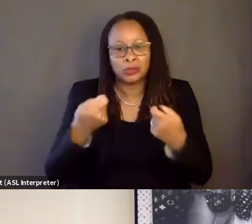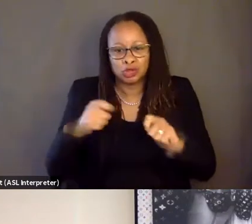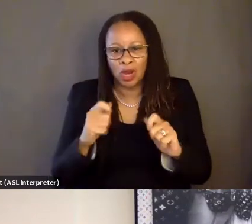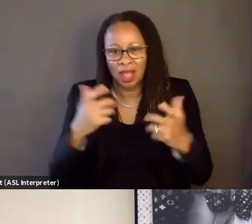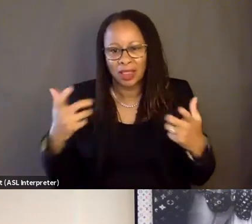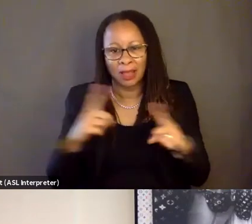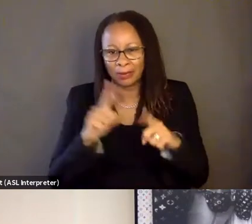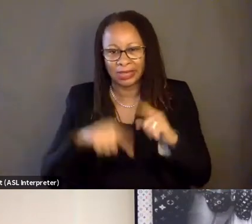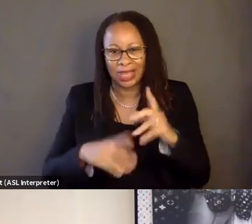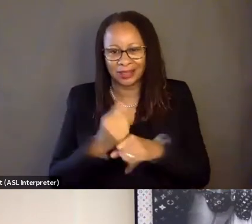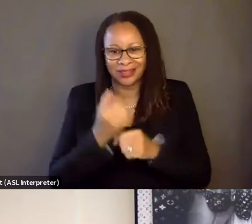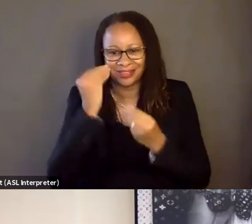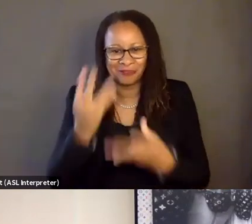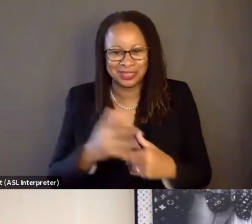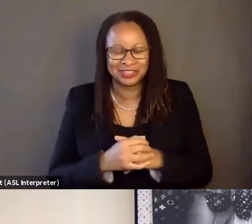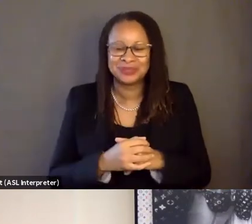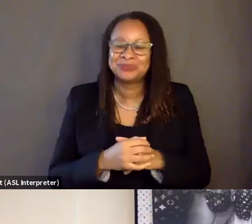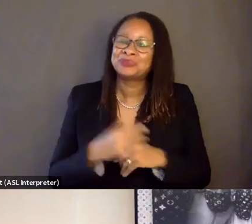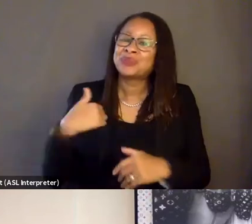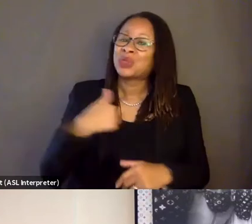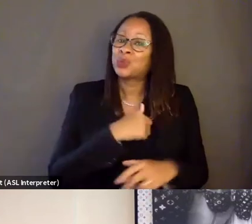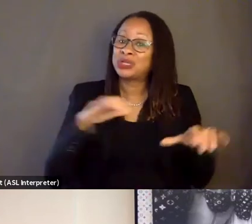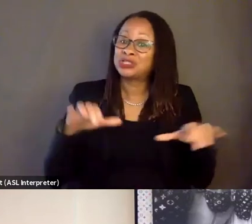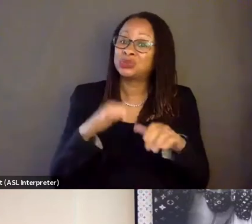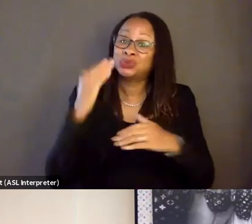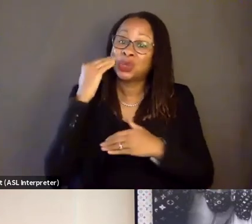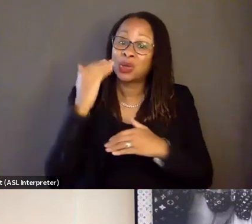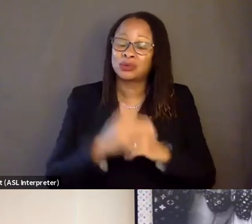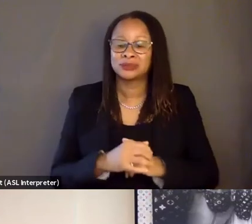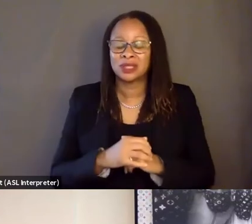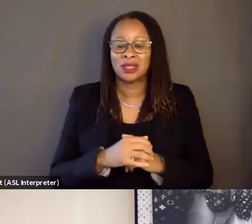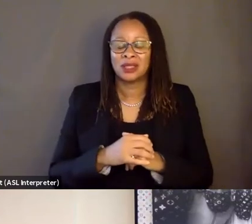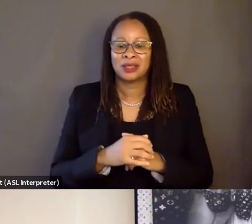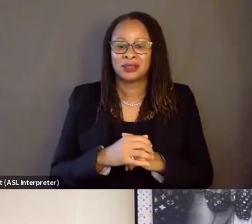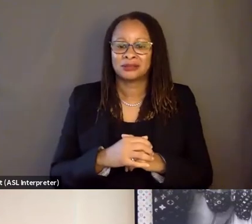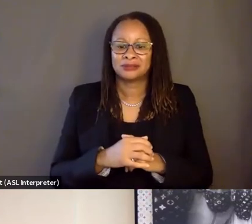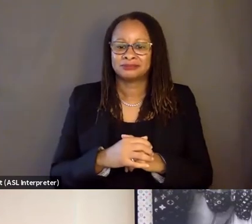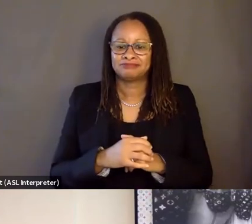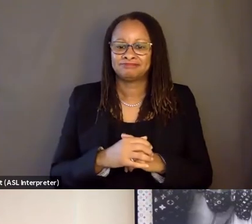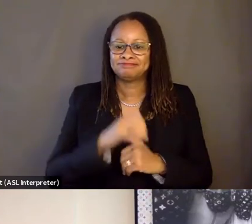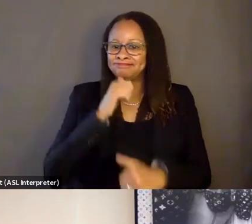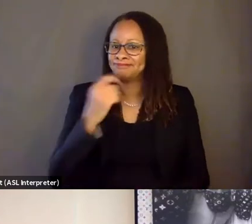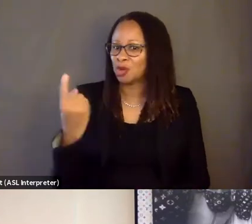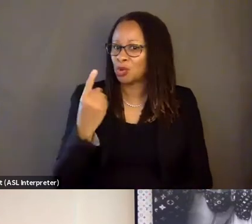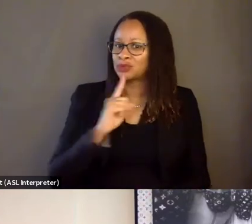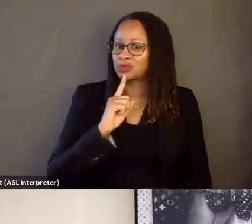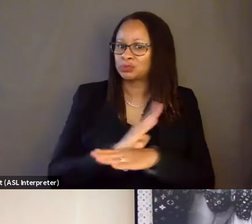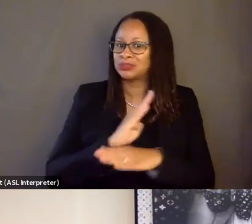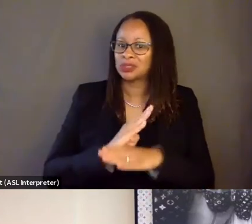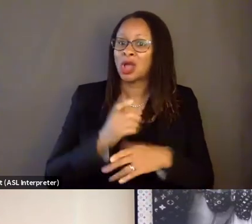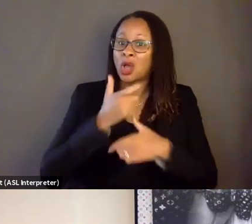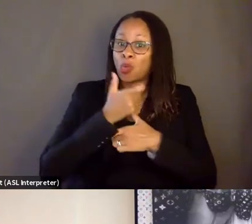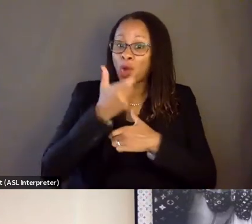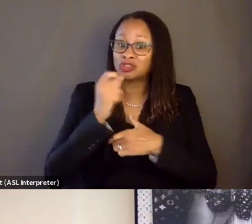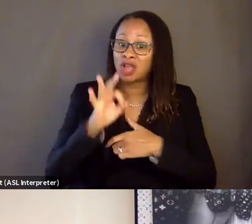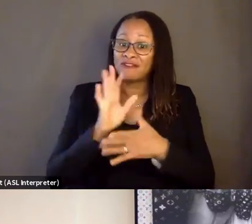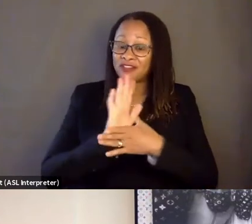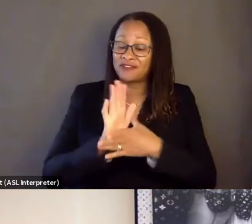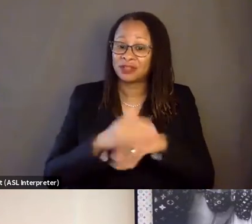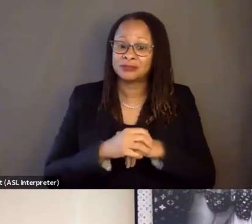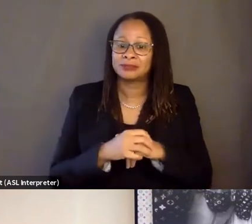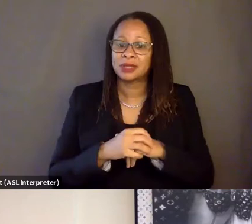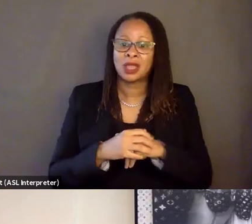information. You know, we do know that the impressions, like not just the actual watching of the film, of which